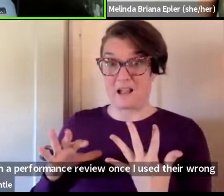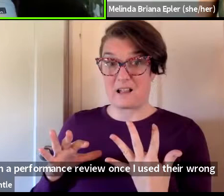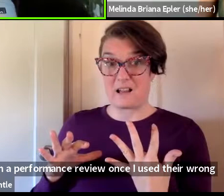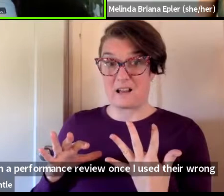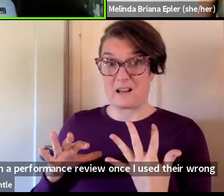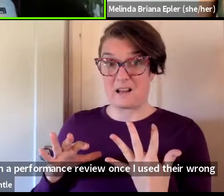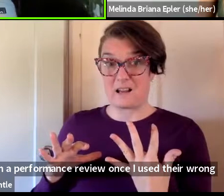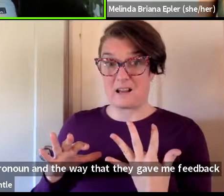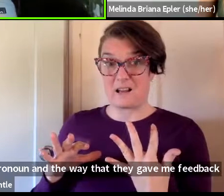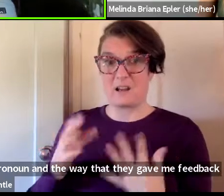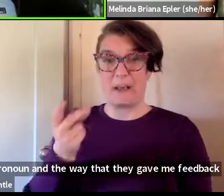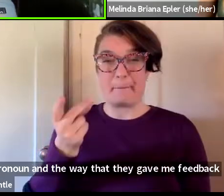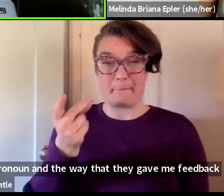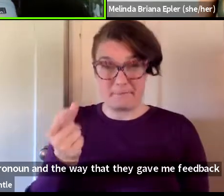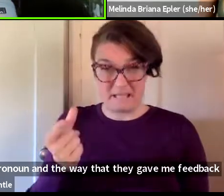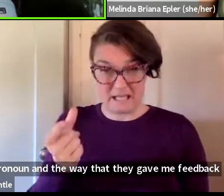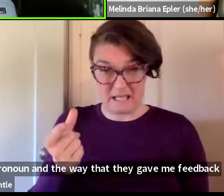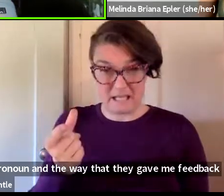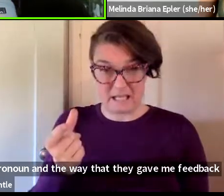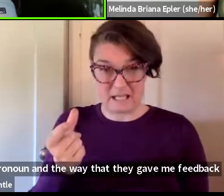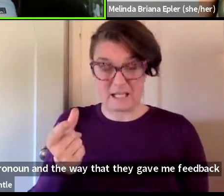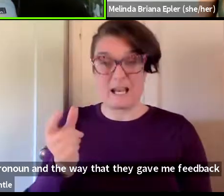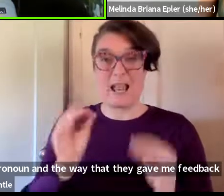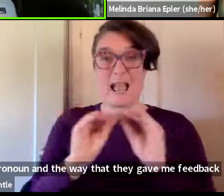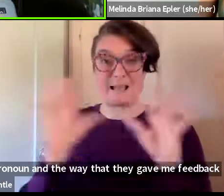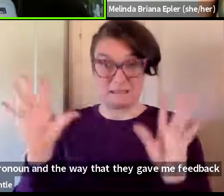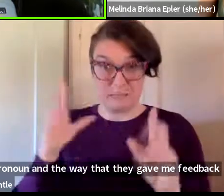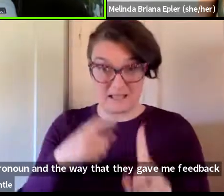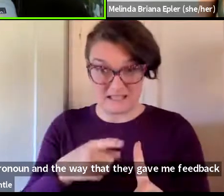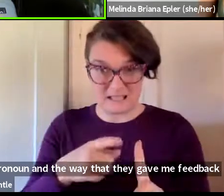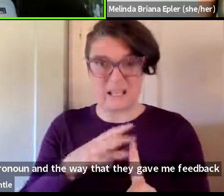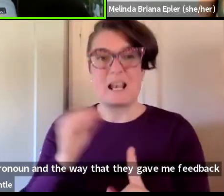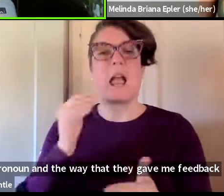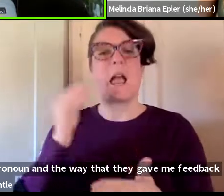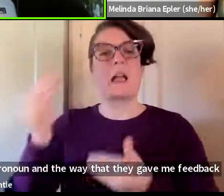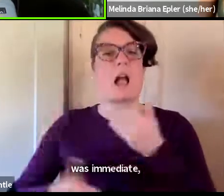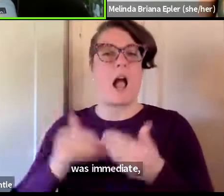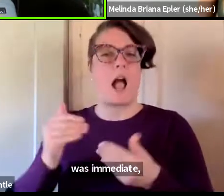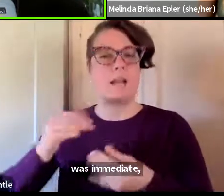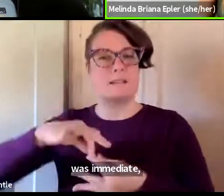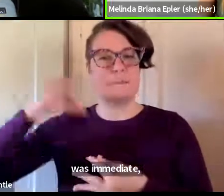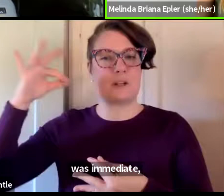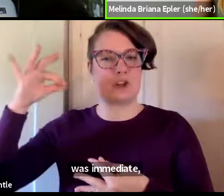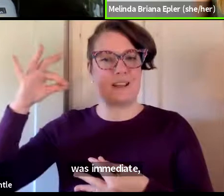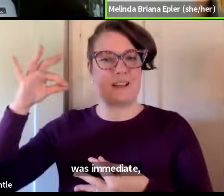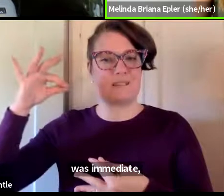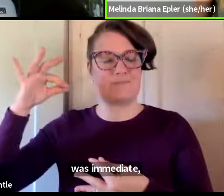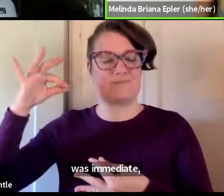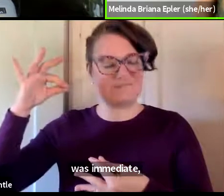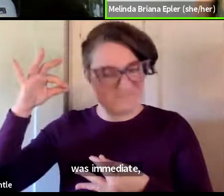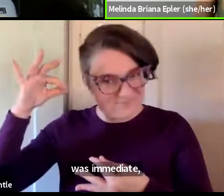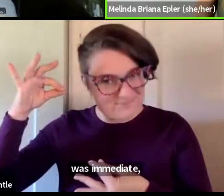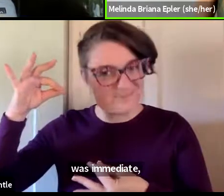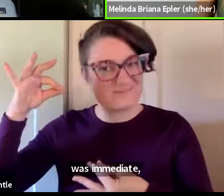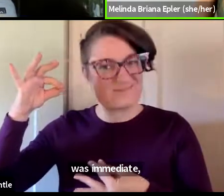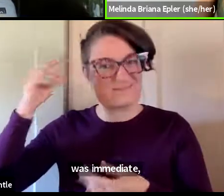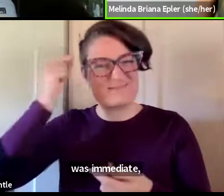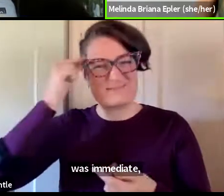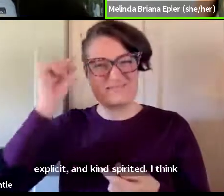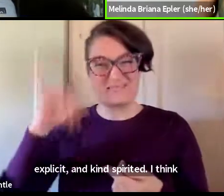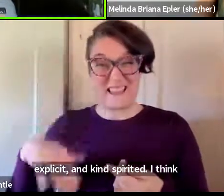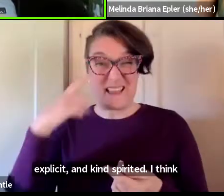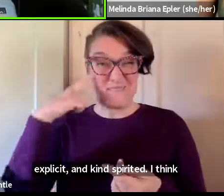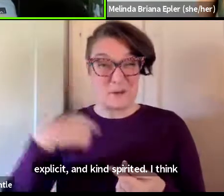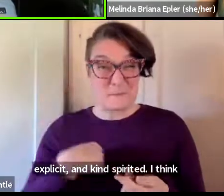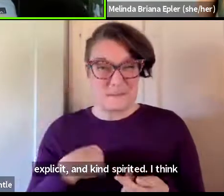was immediate, explicit, and kind-spirited. And I think that that's just so, for